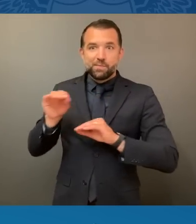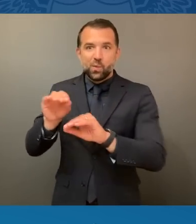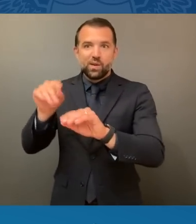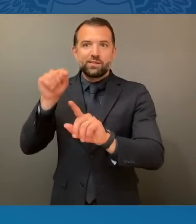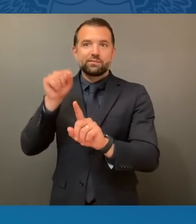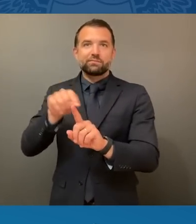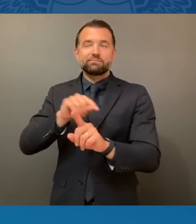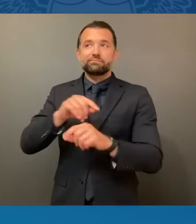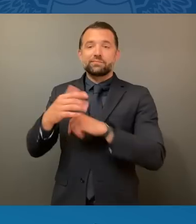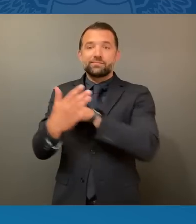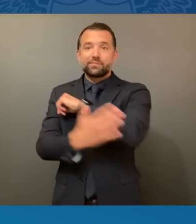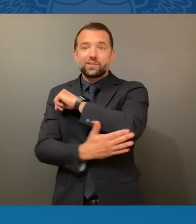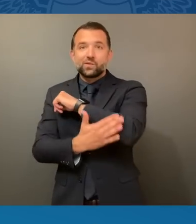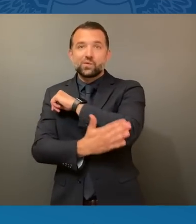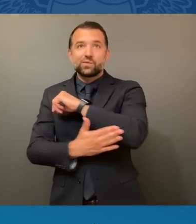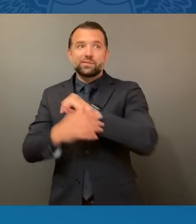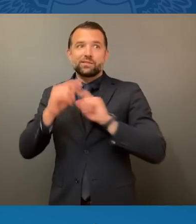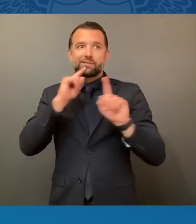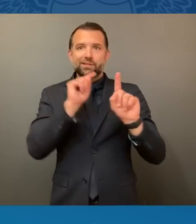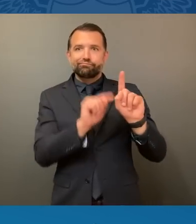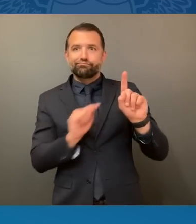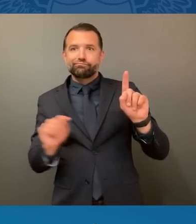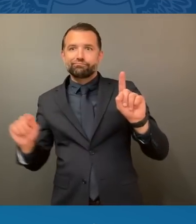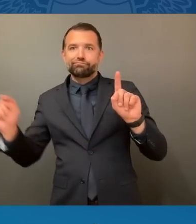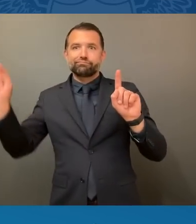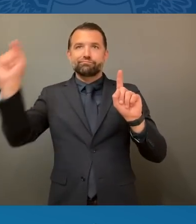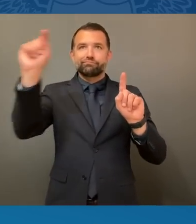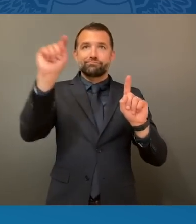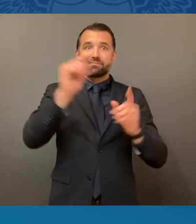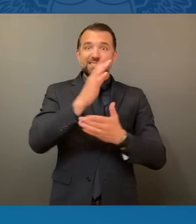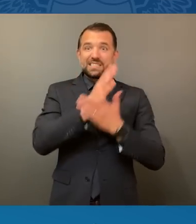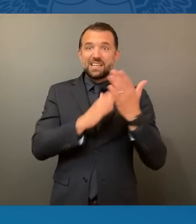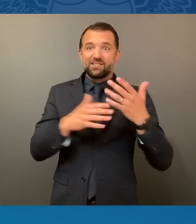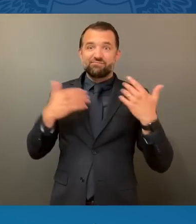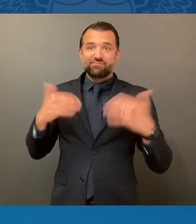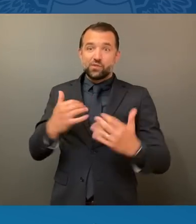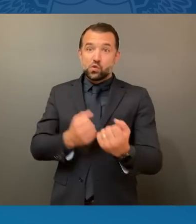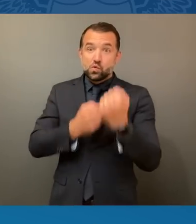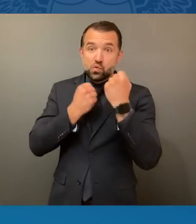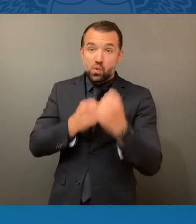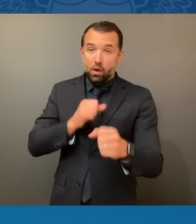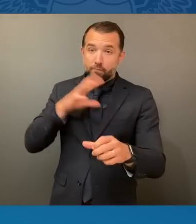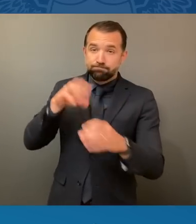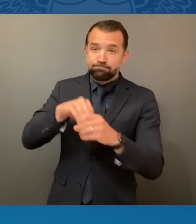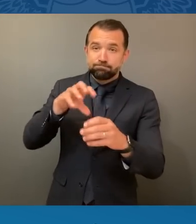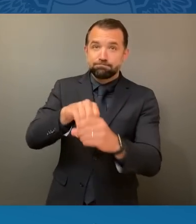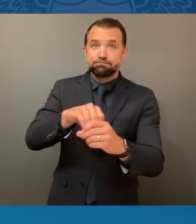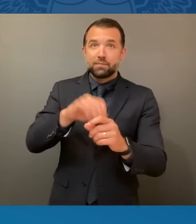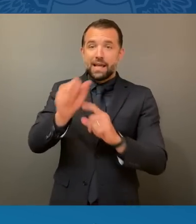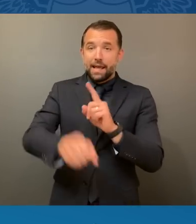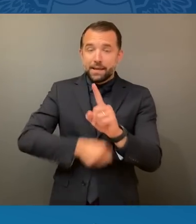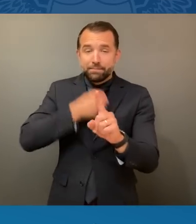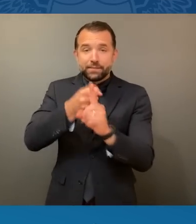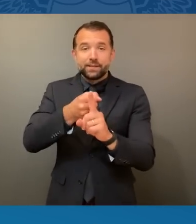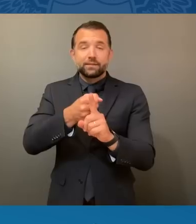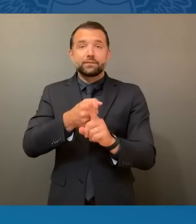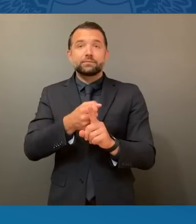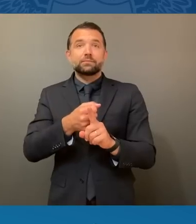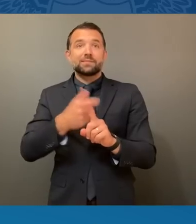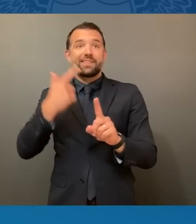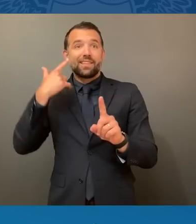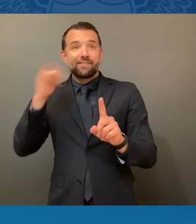different levels of impact on the civil rights movement. But in Berkeley and Oakland, California, there was a